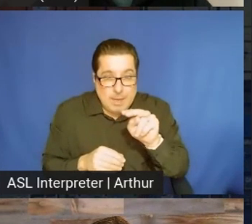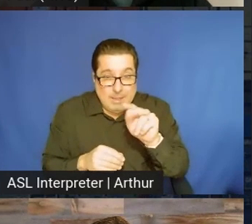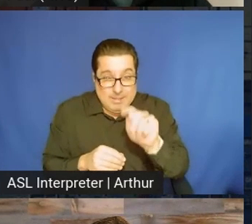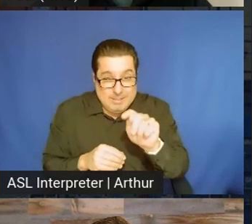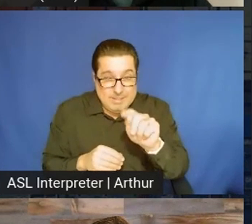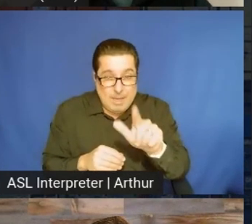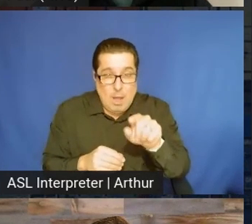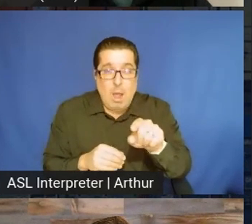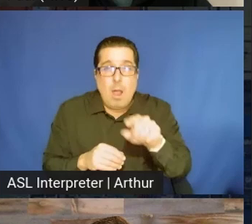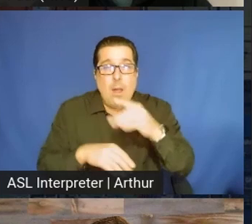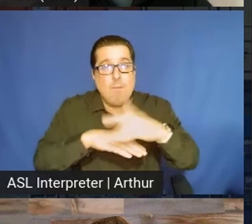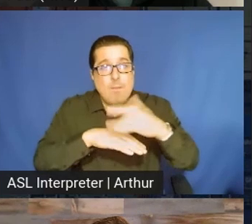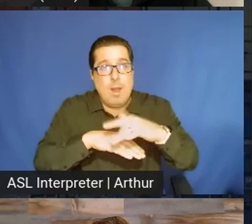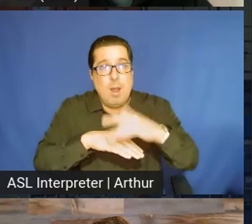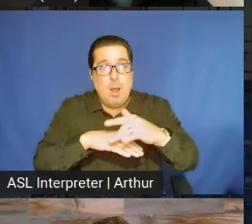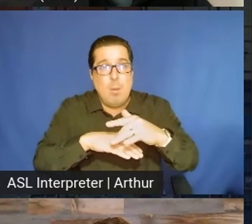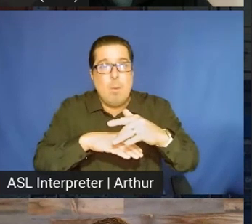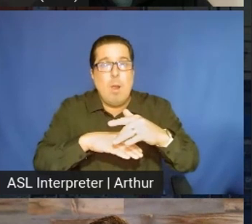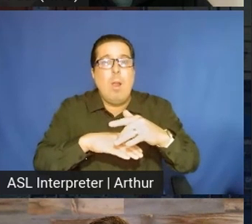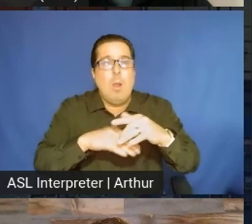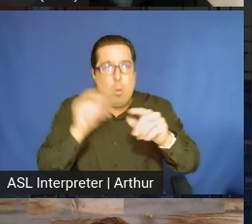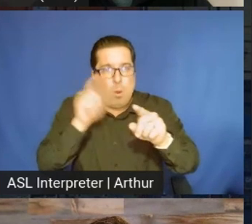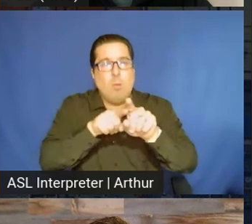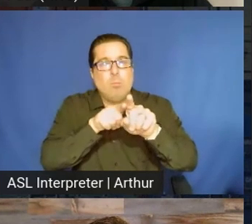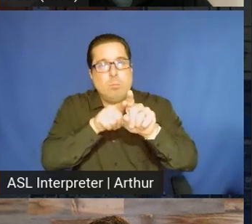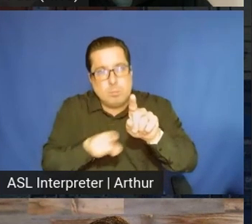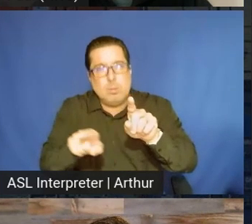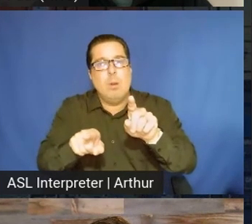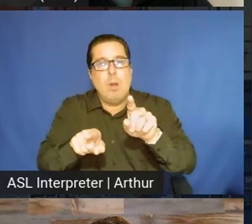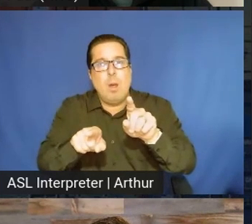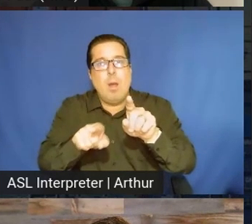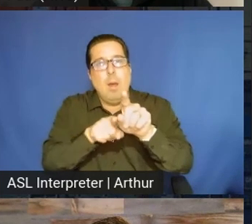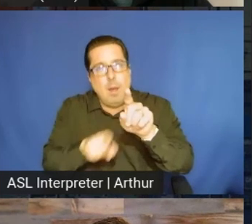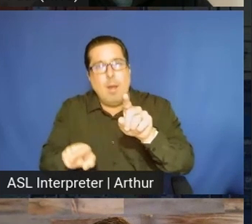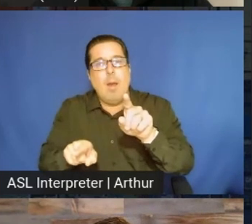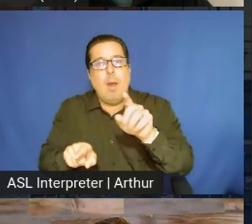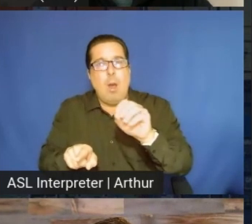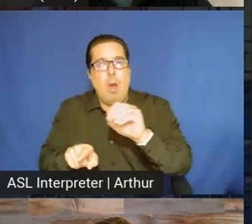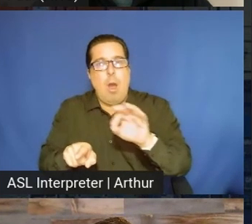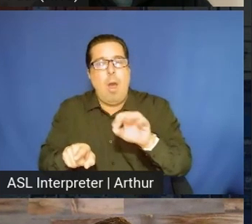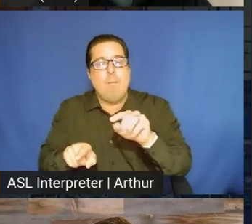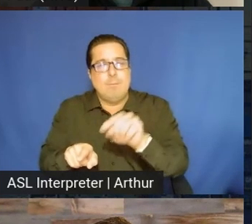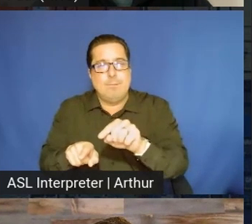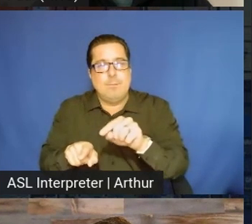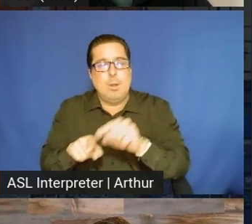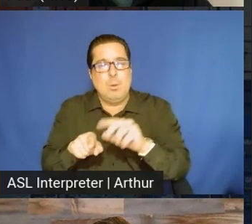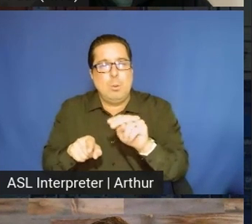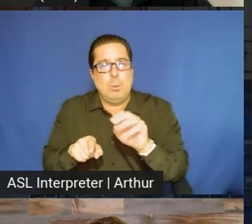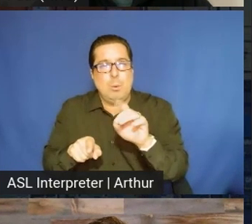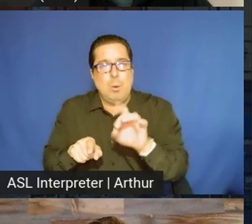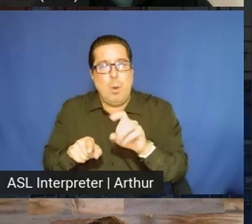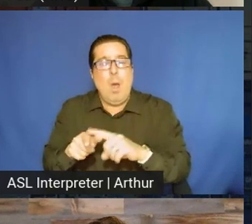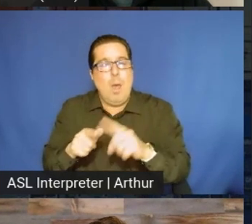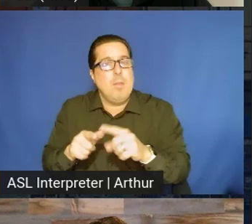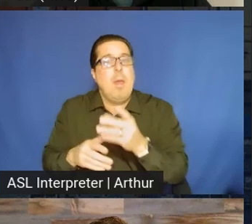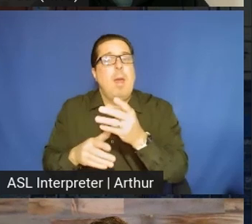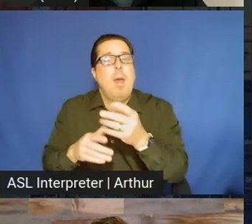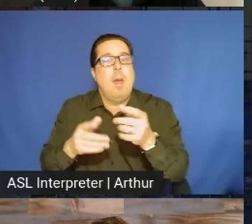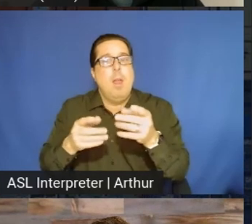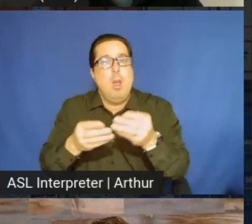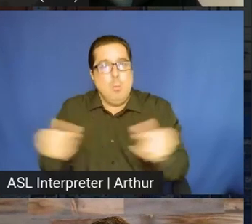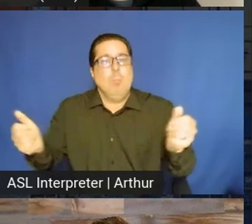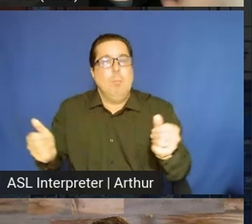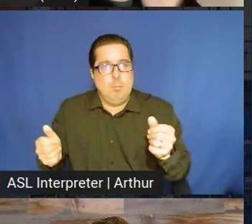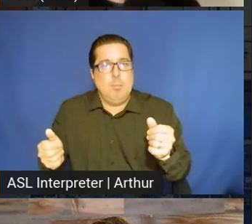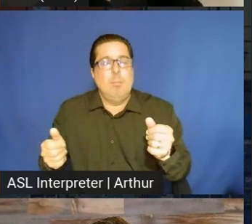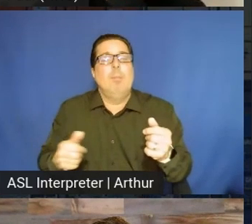cordoned off, and then it will be deleted. So the node is gone, right? Just in time compute, and also when it's not